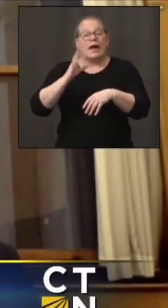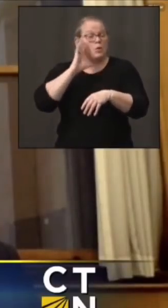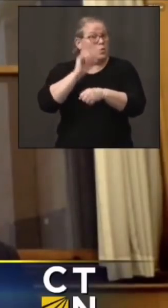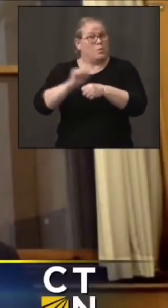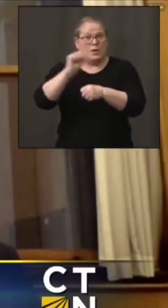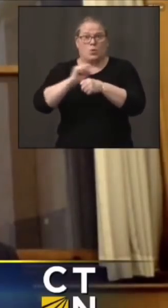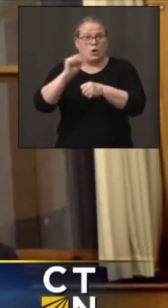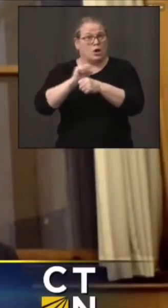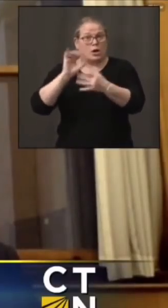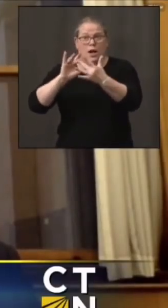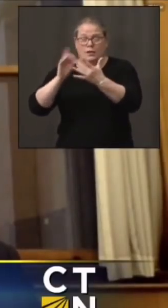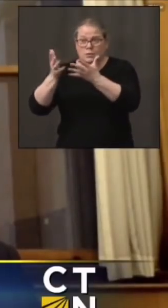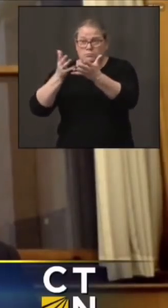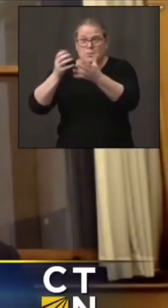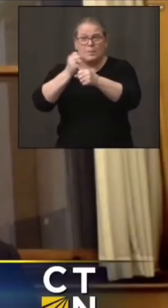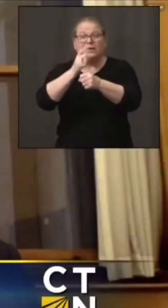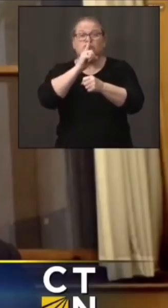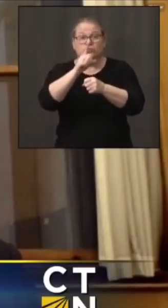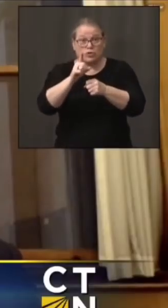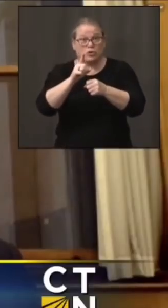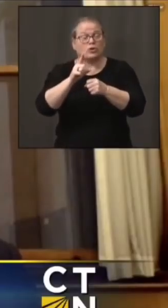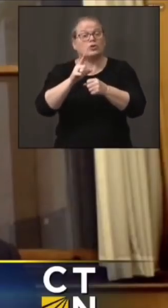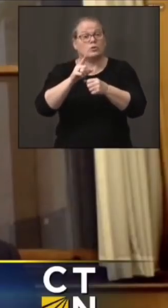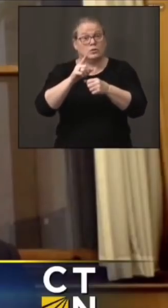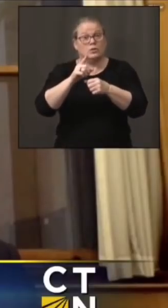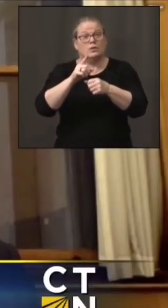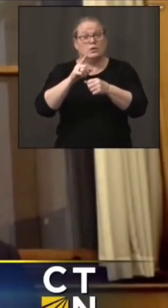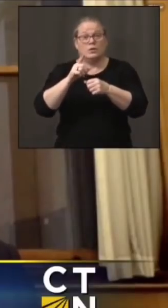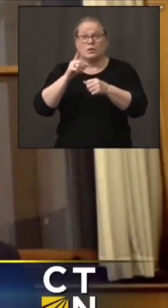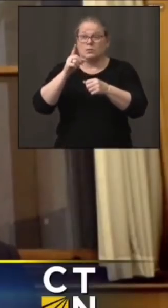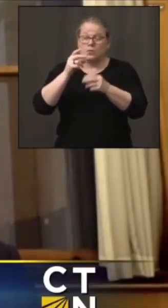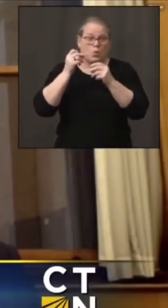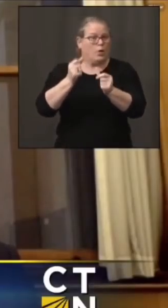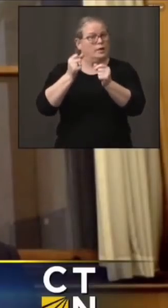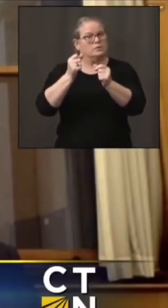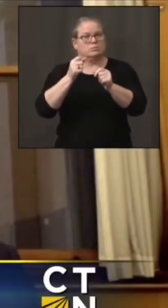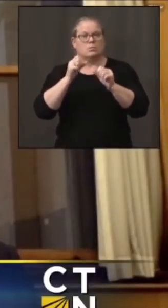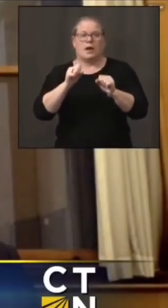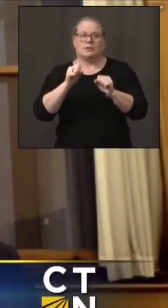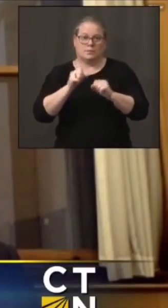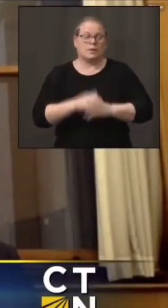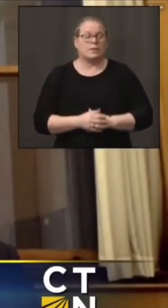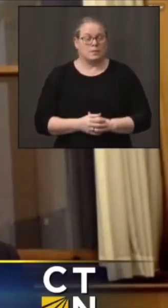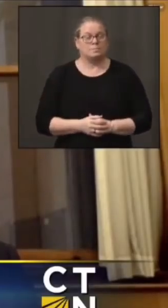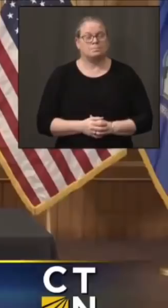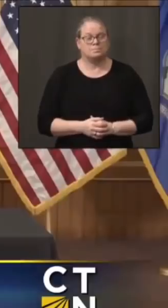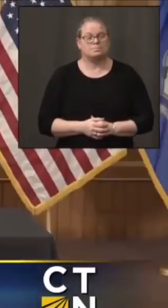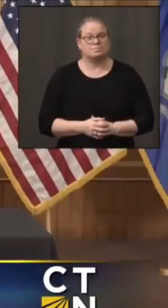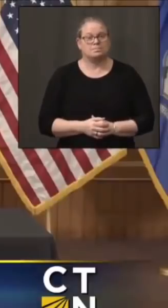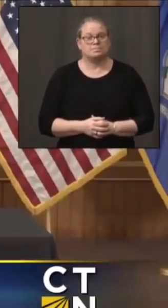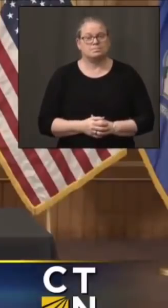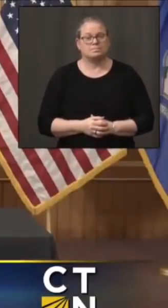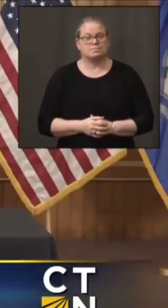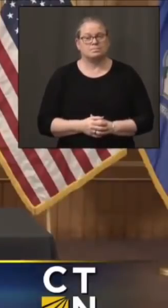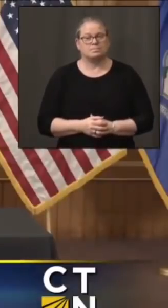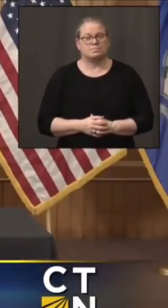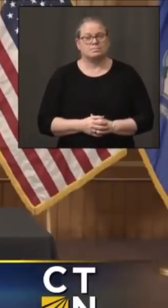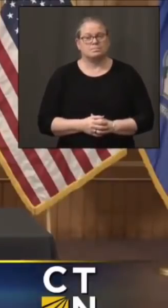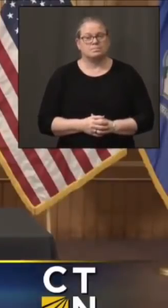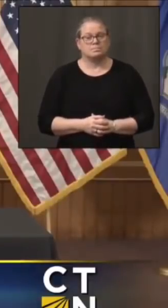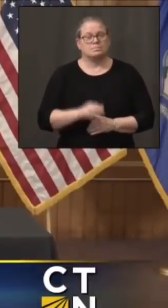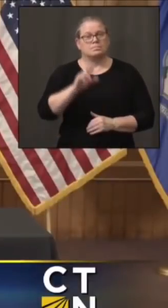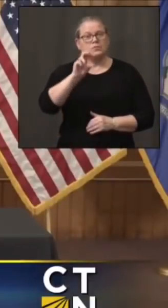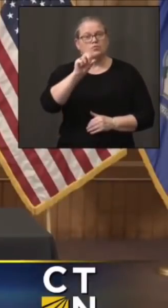we're getting doses to the providers who can get the vaccinations done as quickly as possible. Governor, if I can for 1